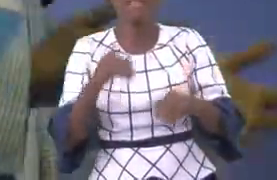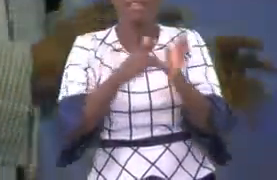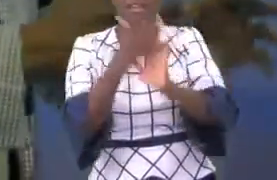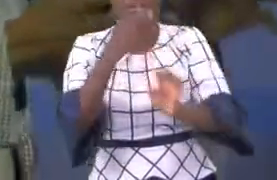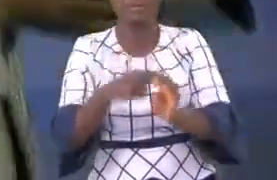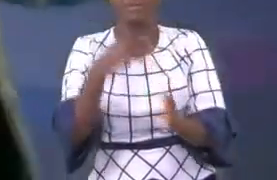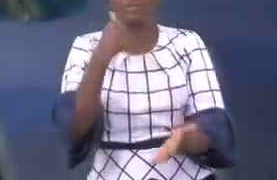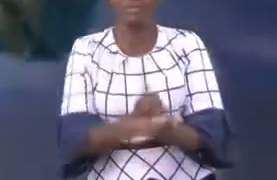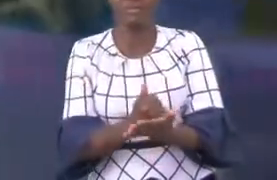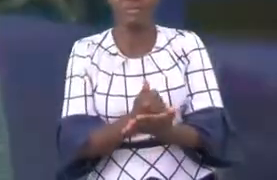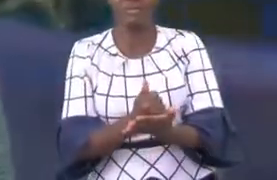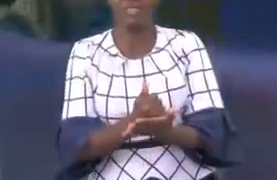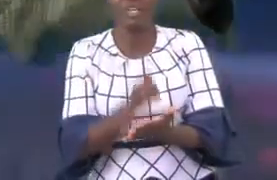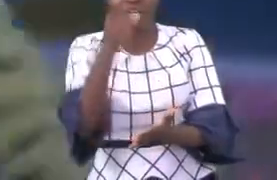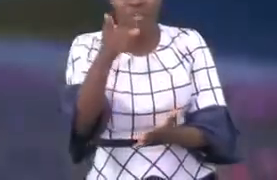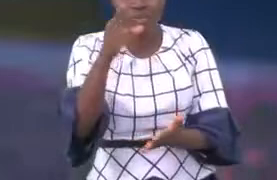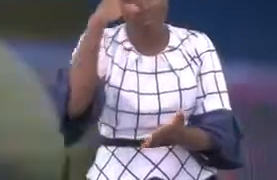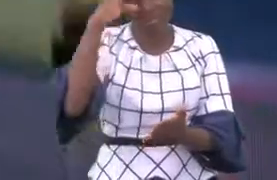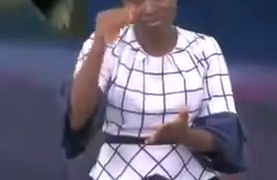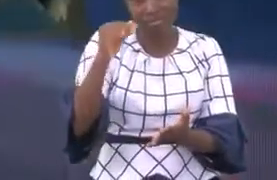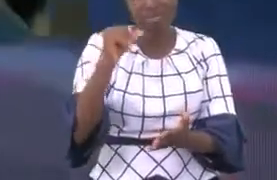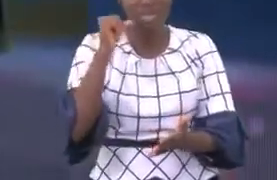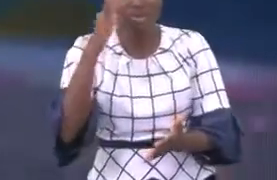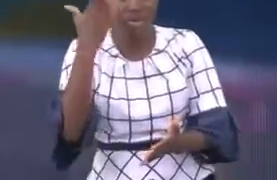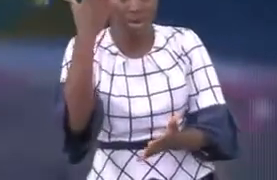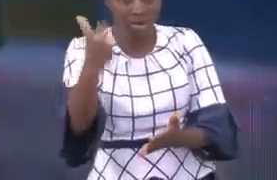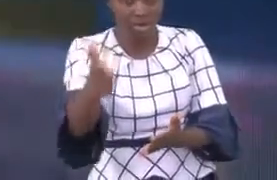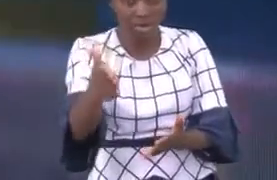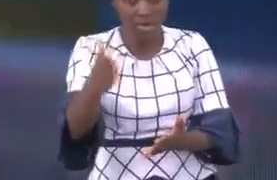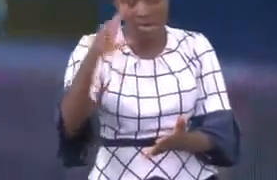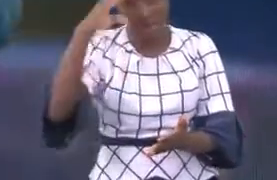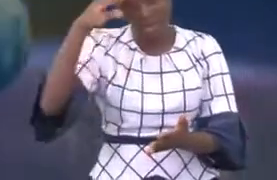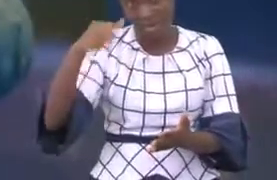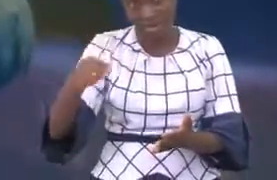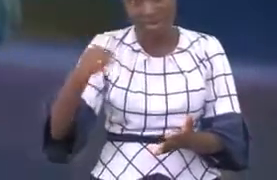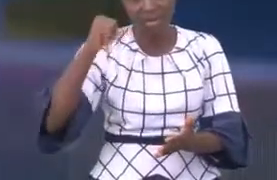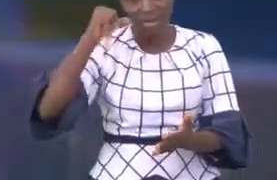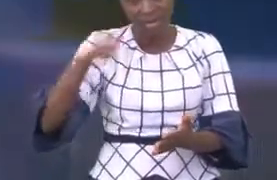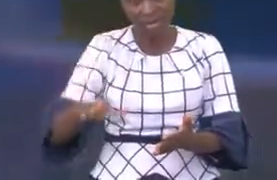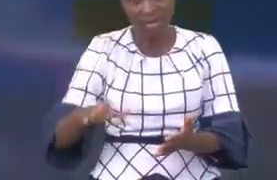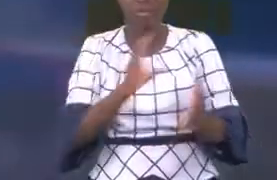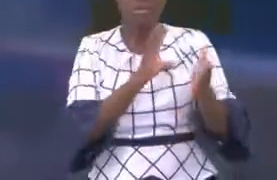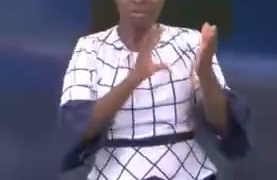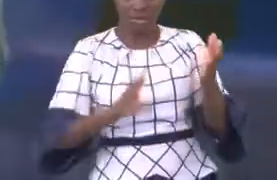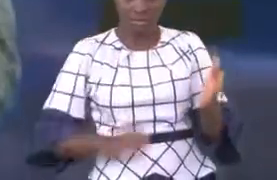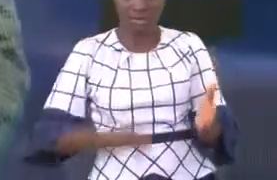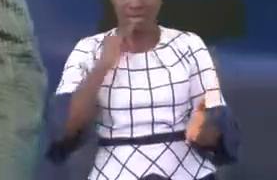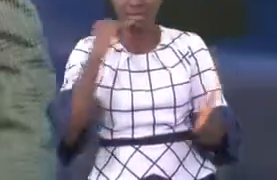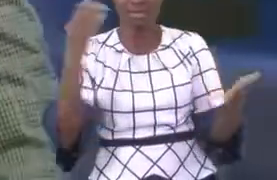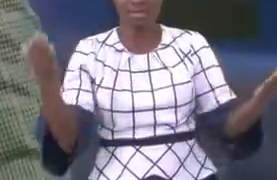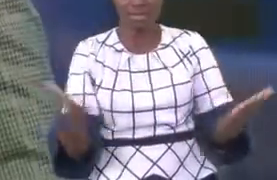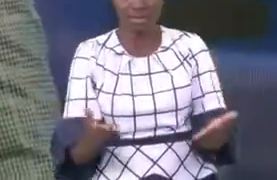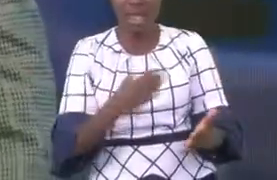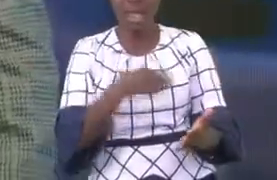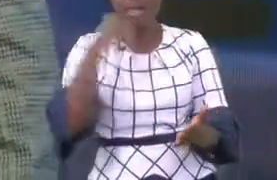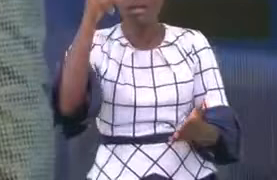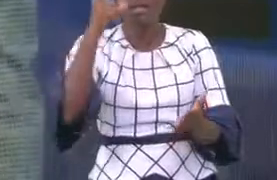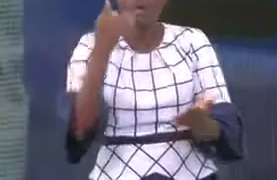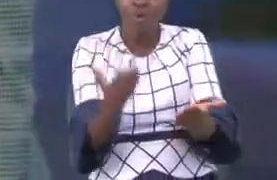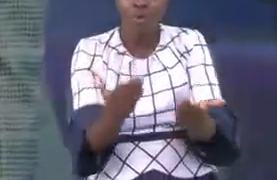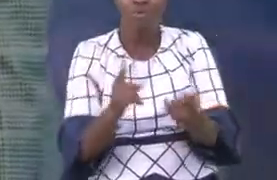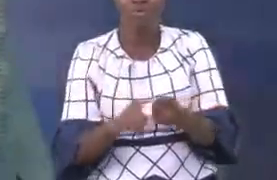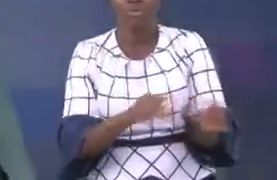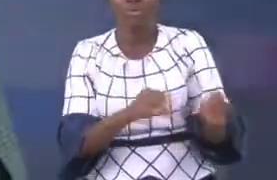young, you're old, Christ is here and he wants to do good in your life. And then he said, I'm healing all,